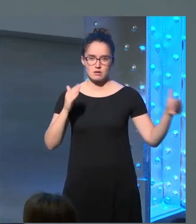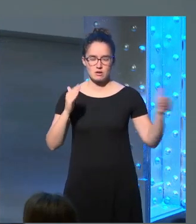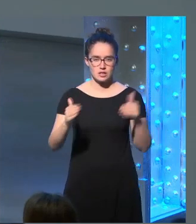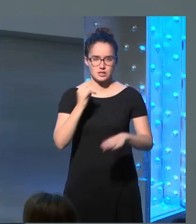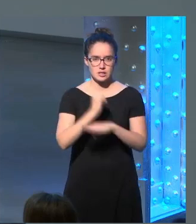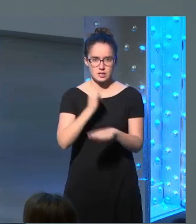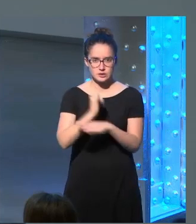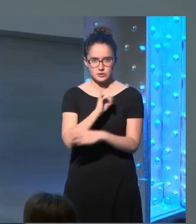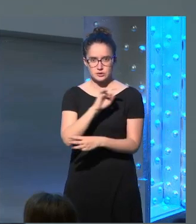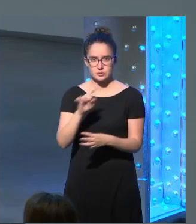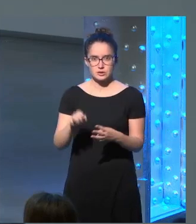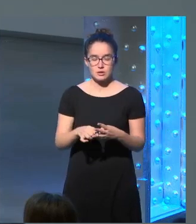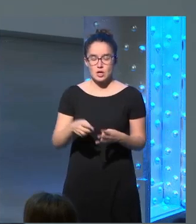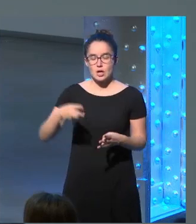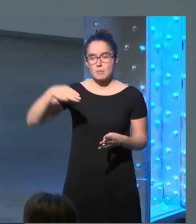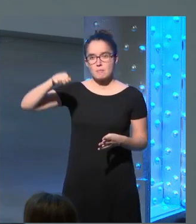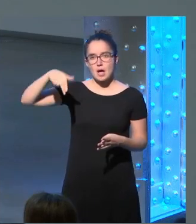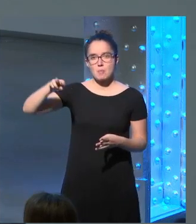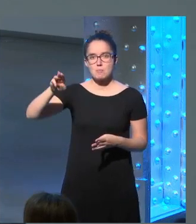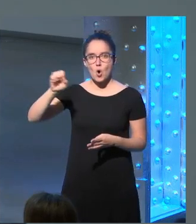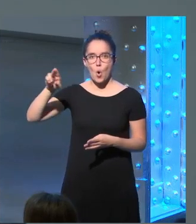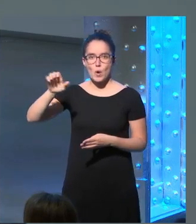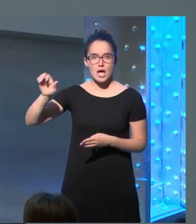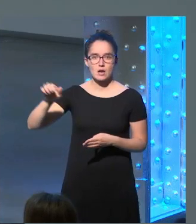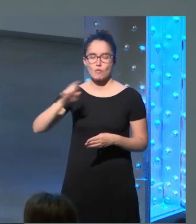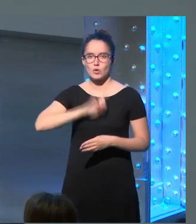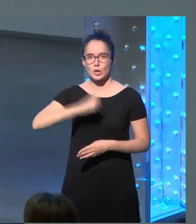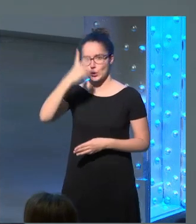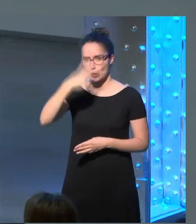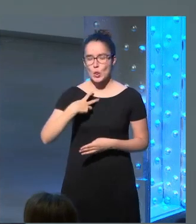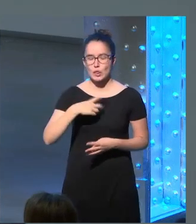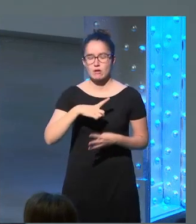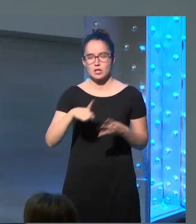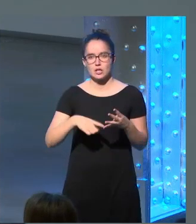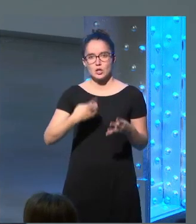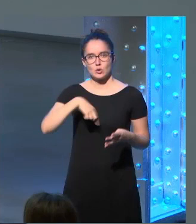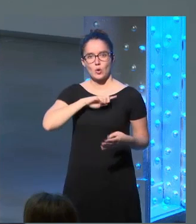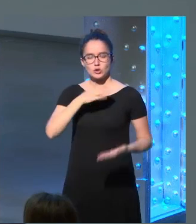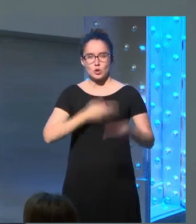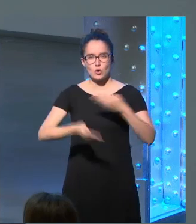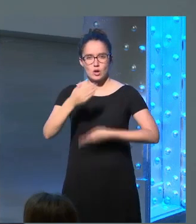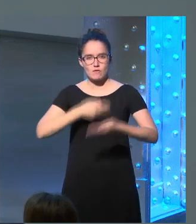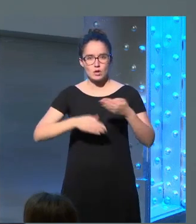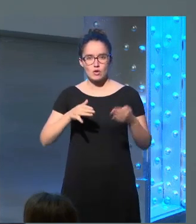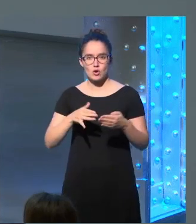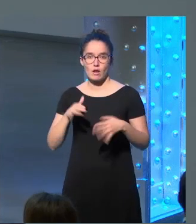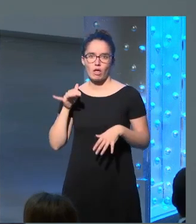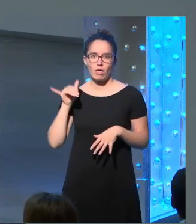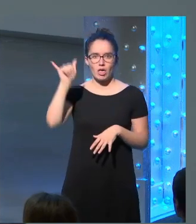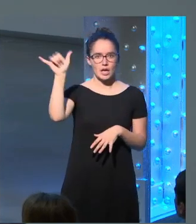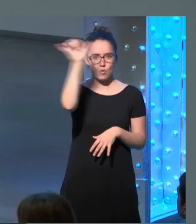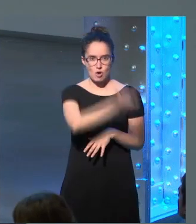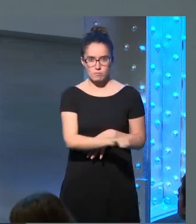Human Age Institute, Manpower Group, the ONCE Foundation, and our